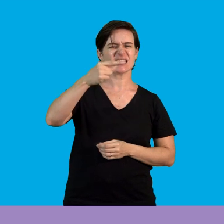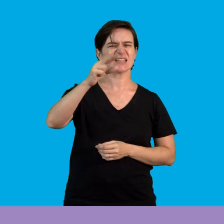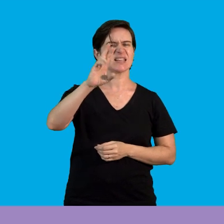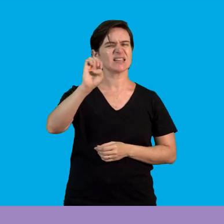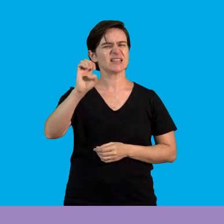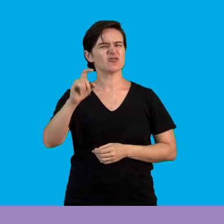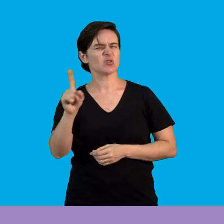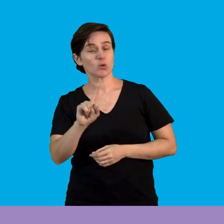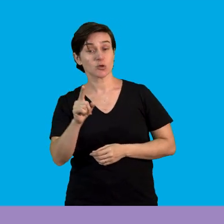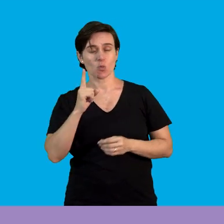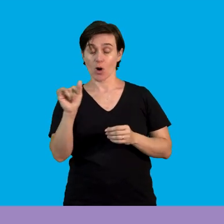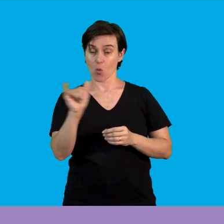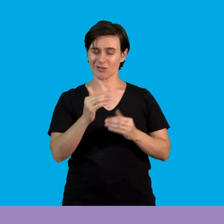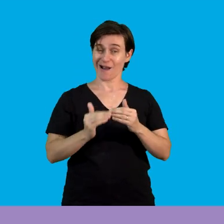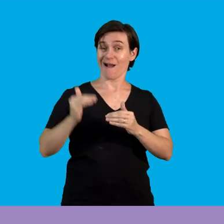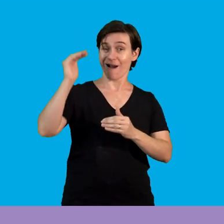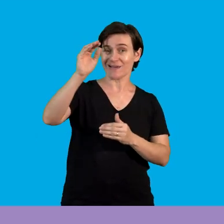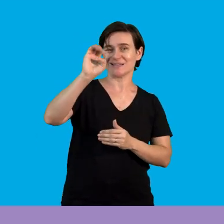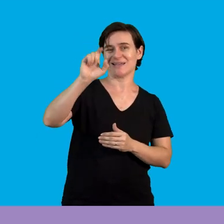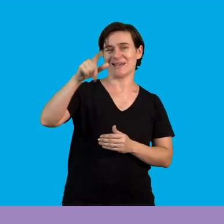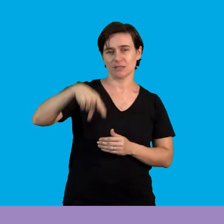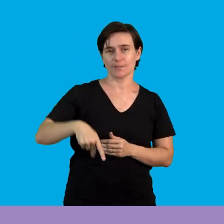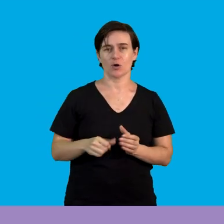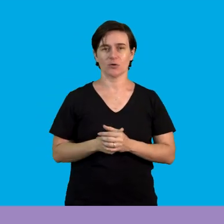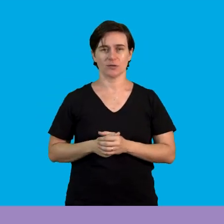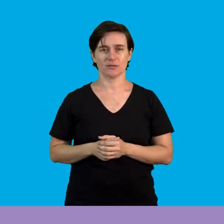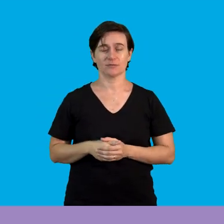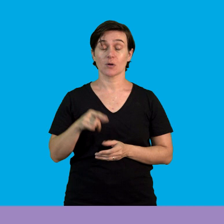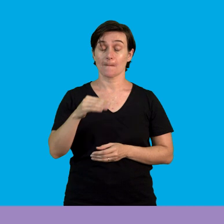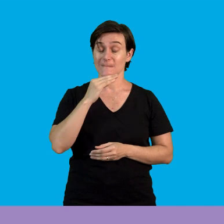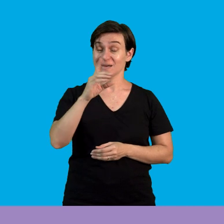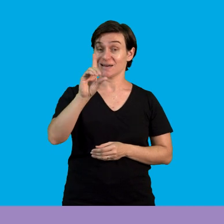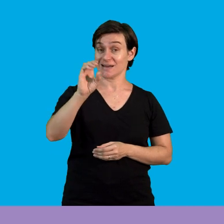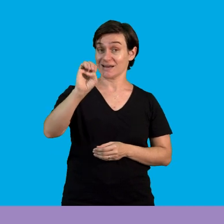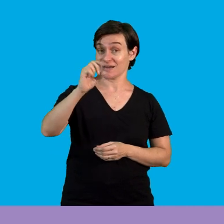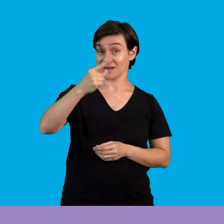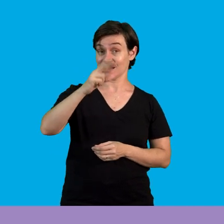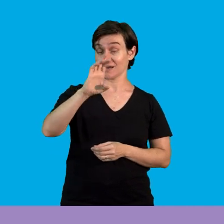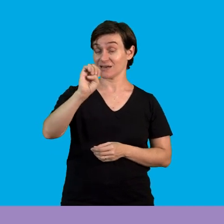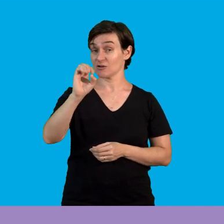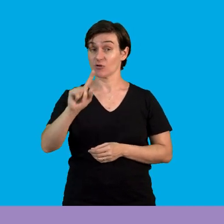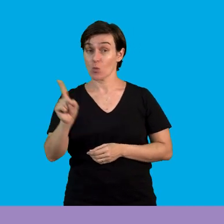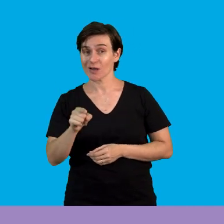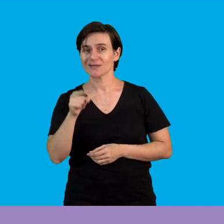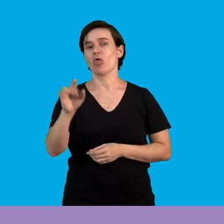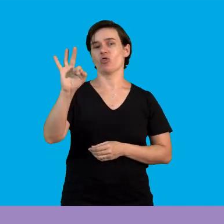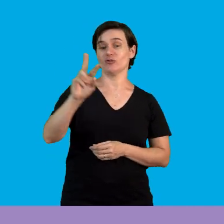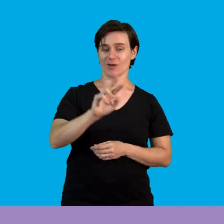degree of that exponent is the highest exponent in the expression, which then says the degree